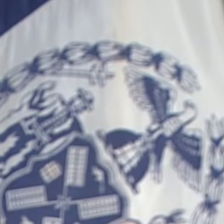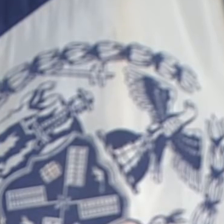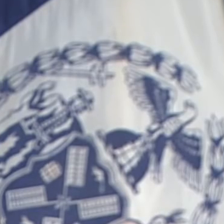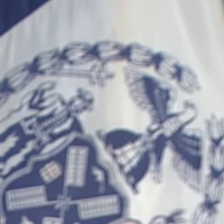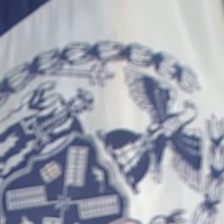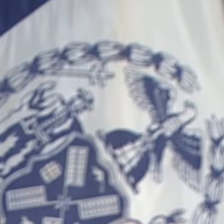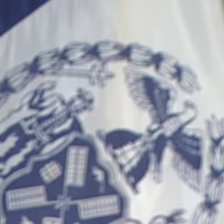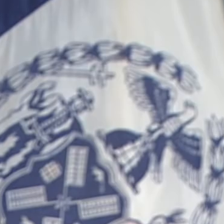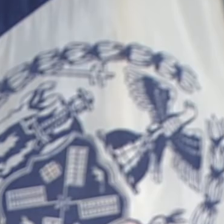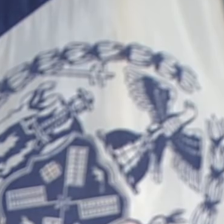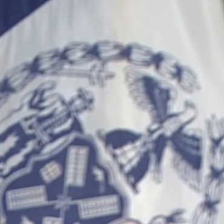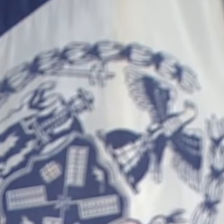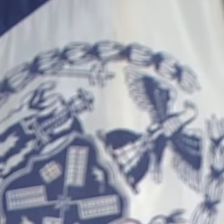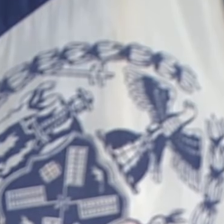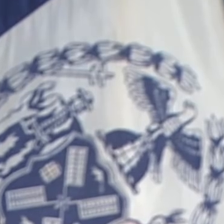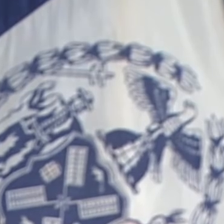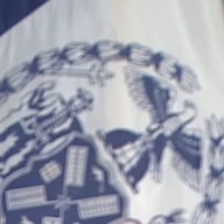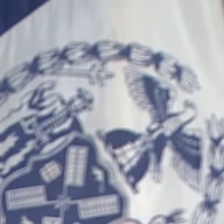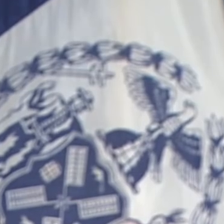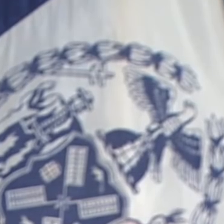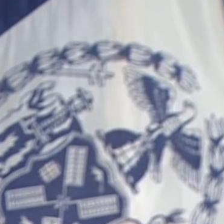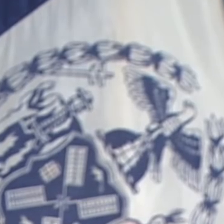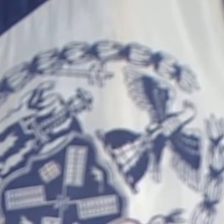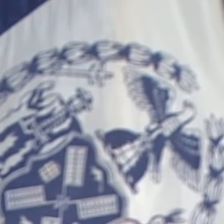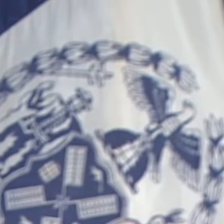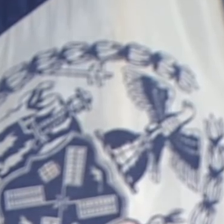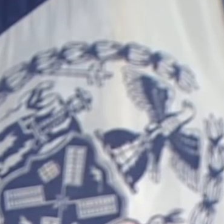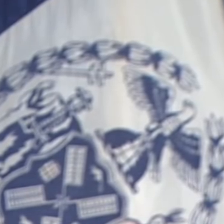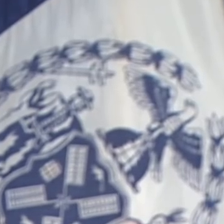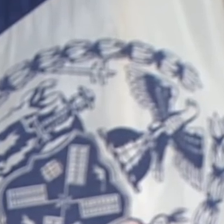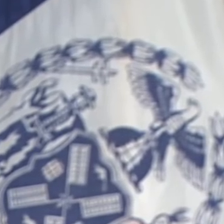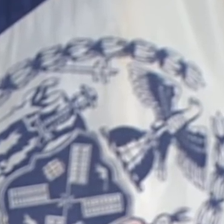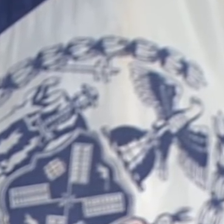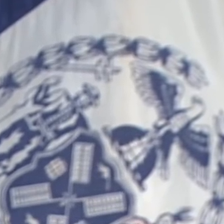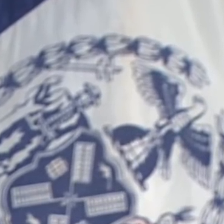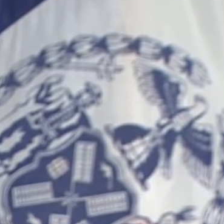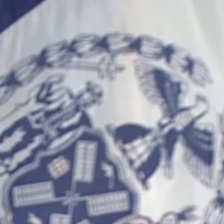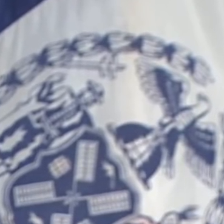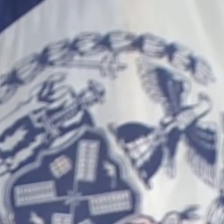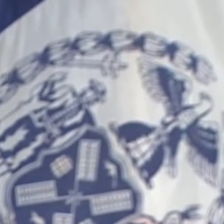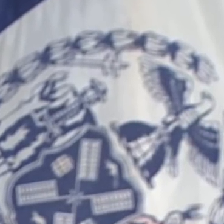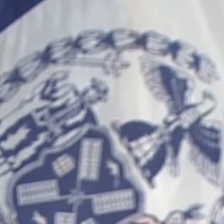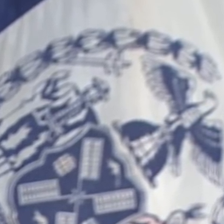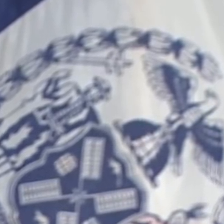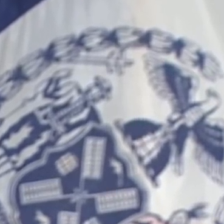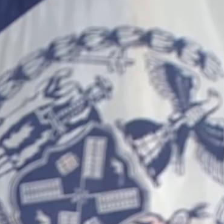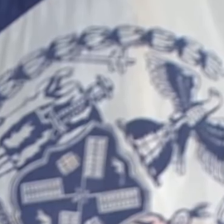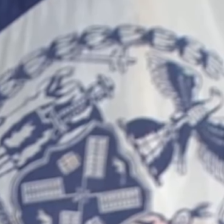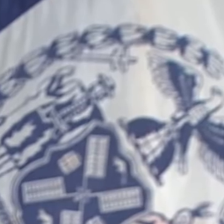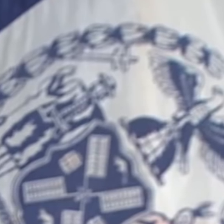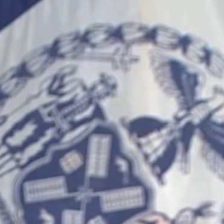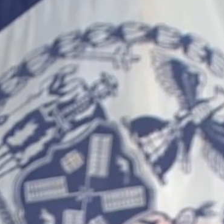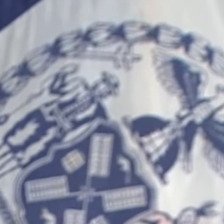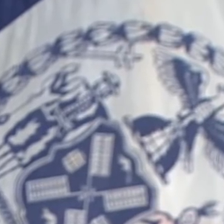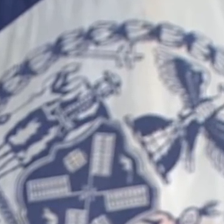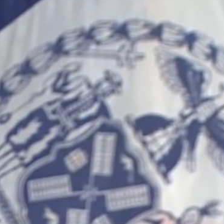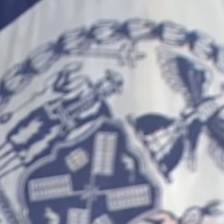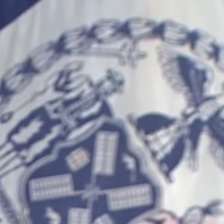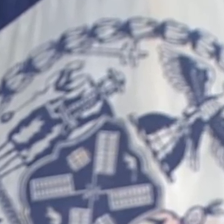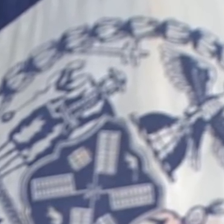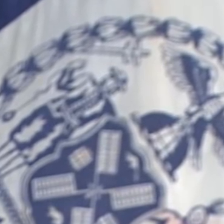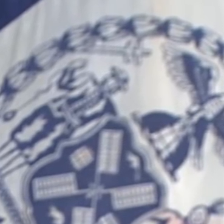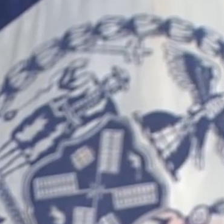to be careful not to take this initial information and make more of it than we should, because it is only based on a